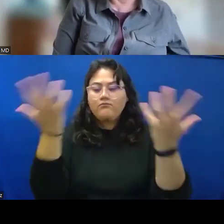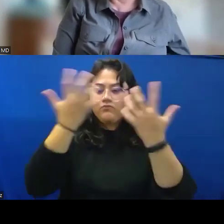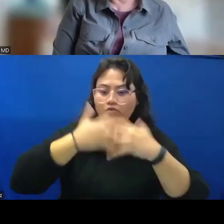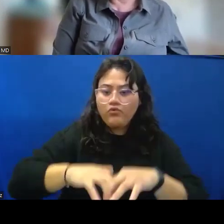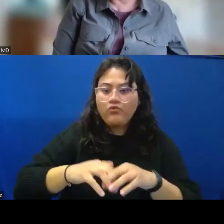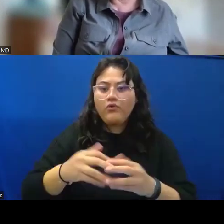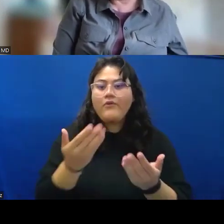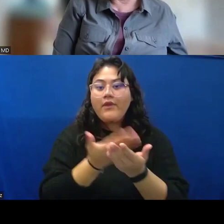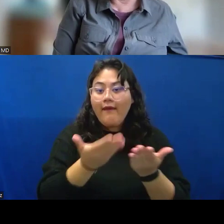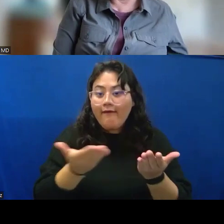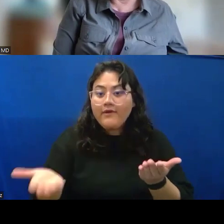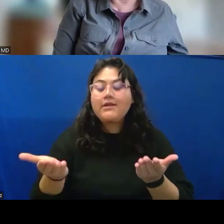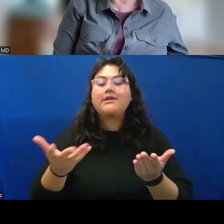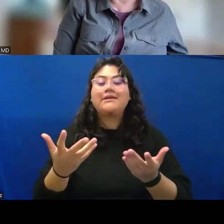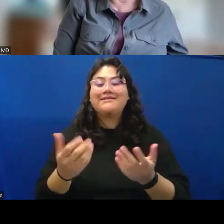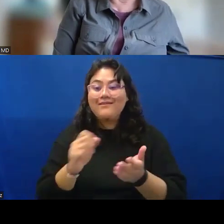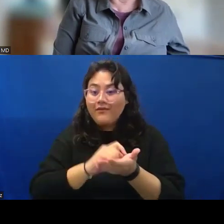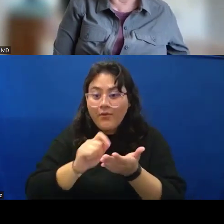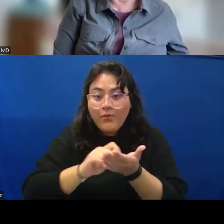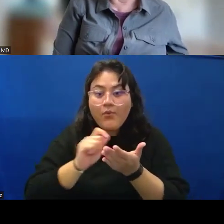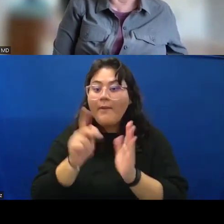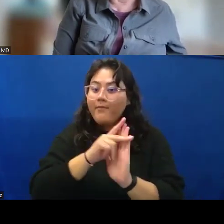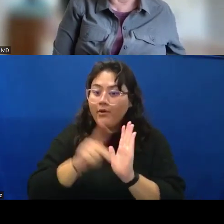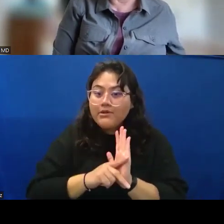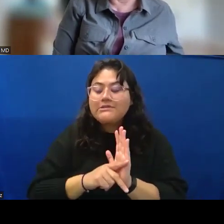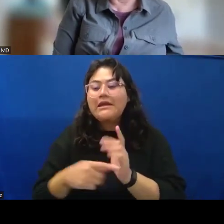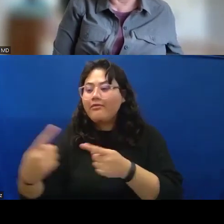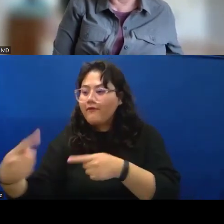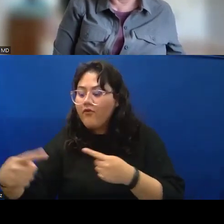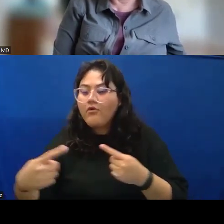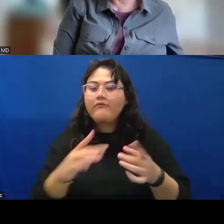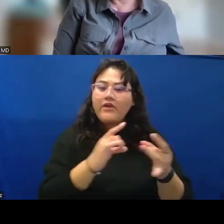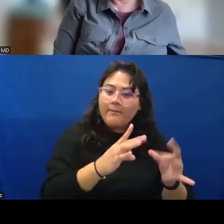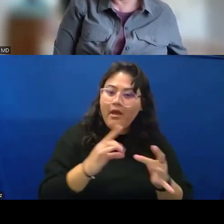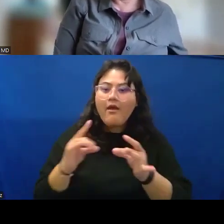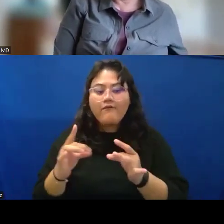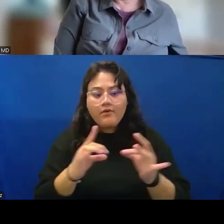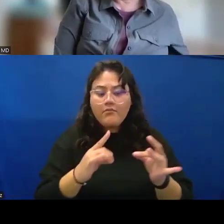evidence, writing the policy, and responding to feedback from reviewers.